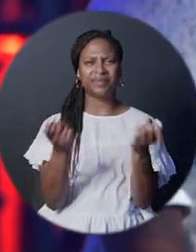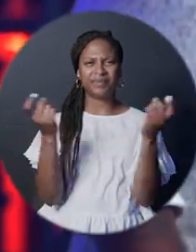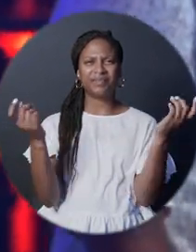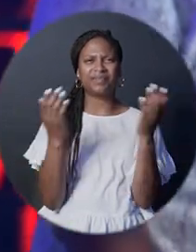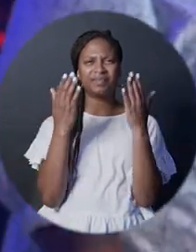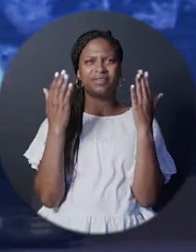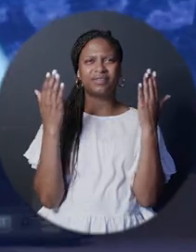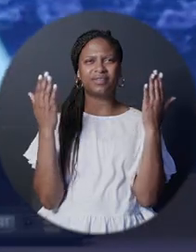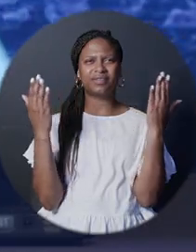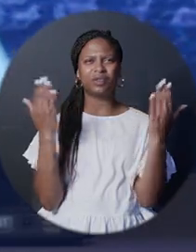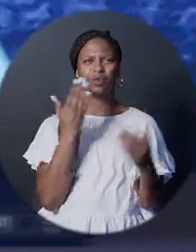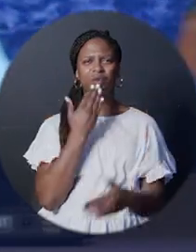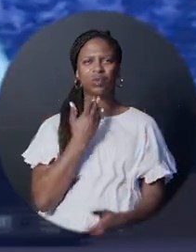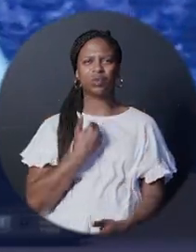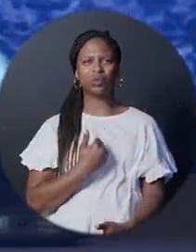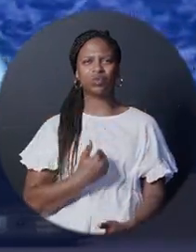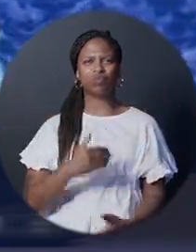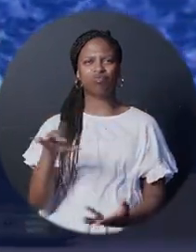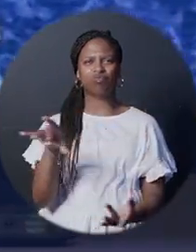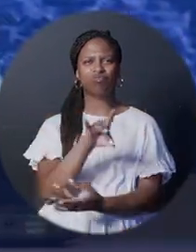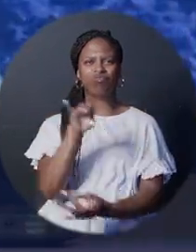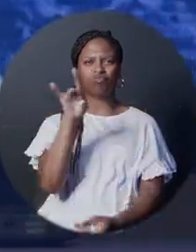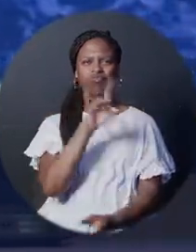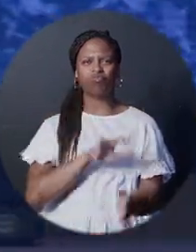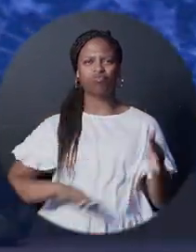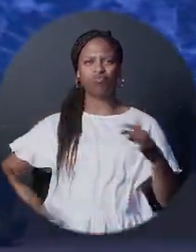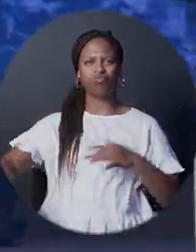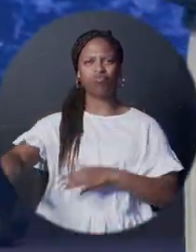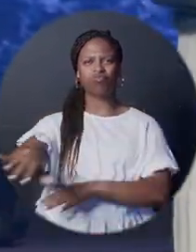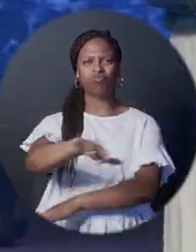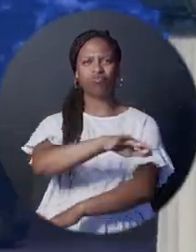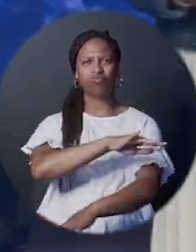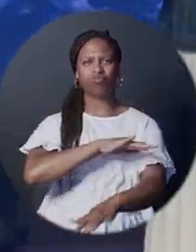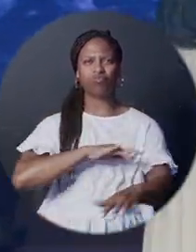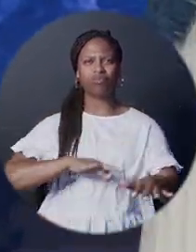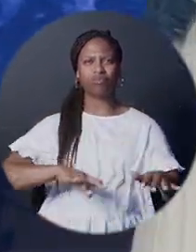Everything to God. Hallelujah. There's a sweet spirit in this place.